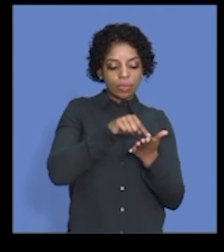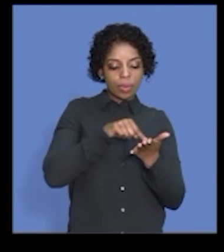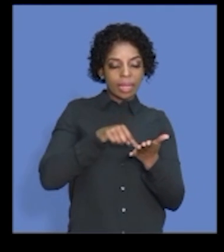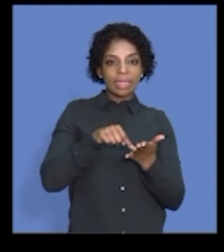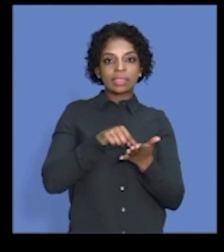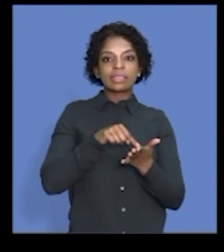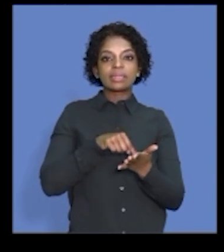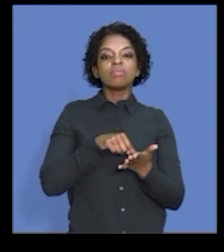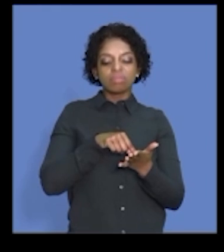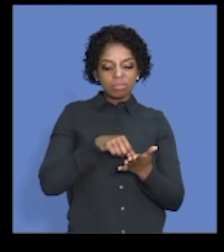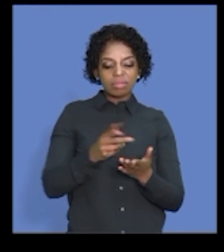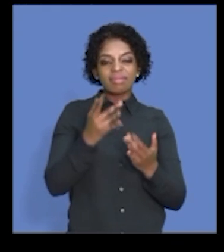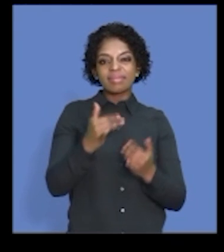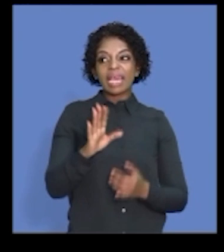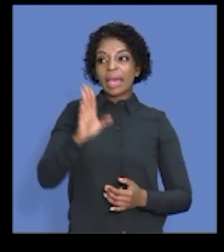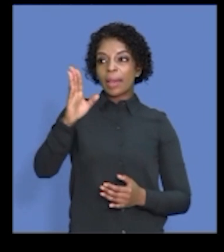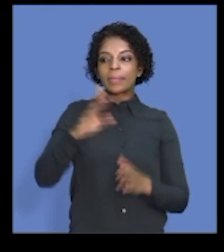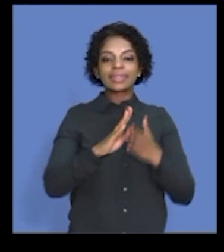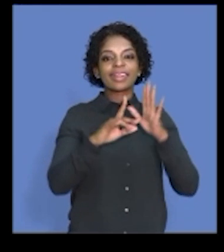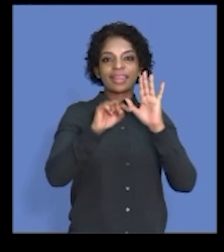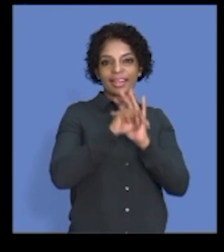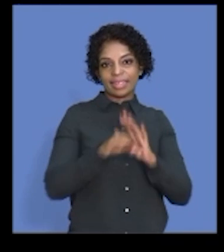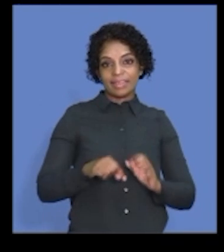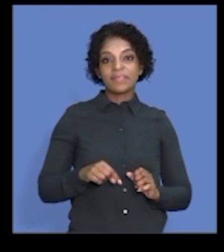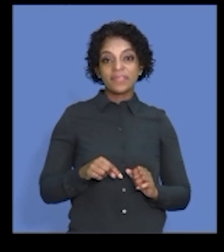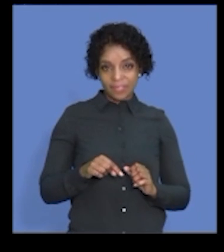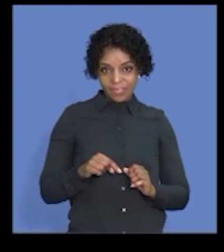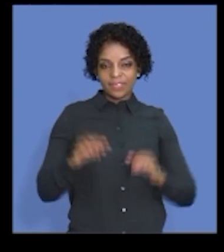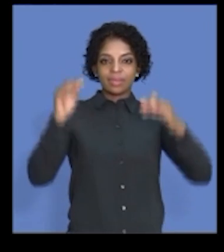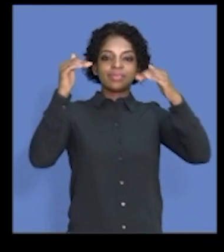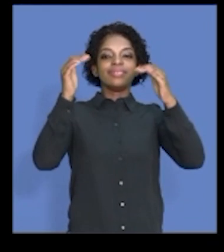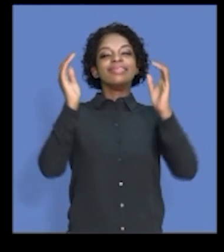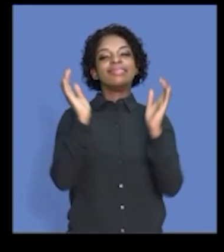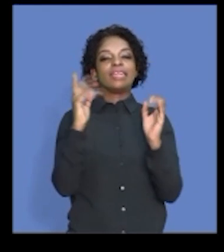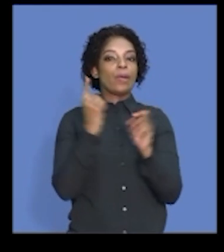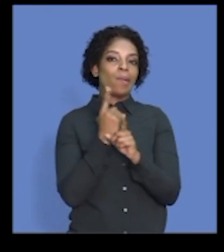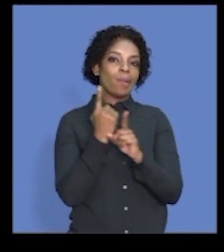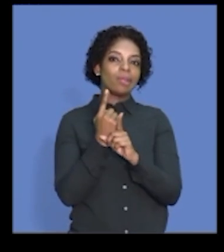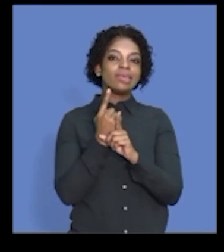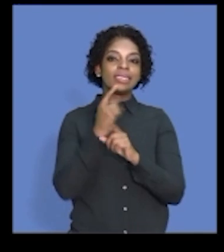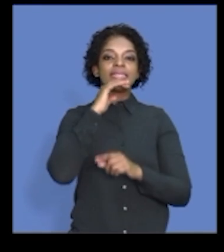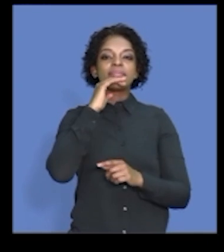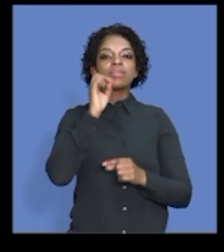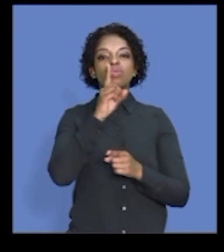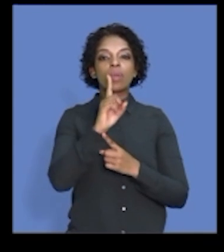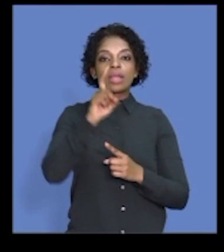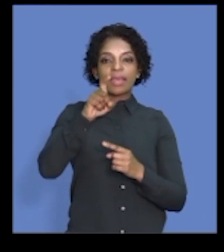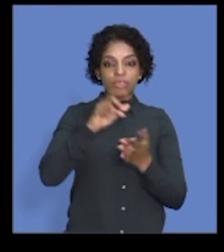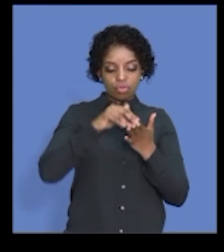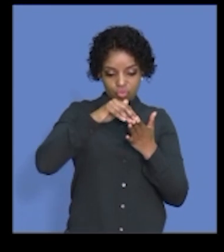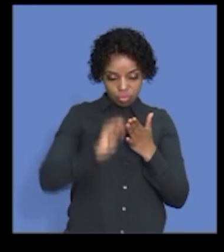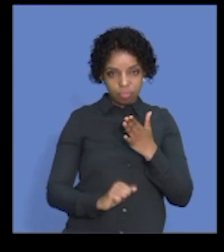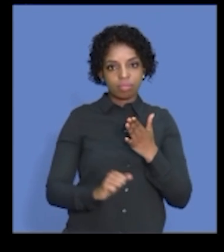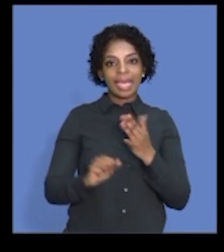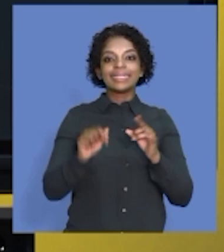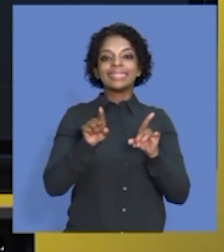your depreciation is a negative. It appears in a bracket, right? So you are subtracting it, right? Even in